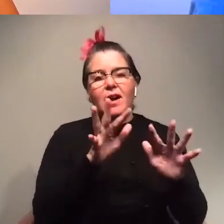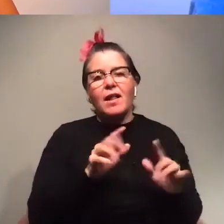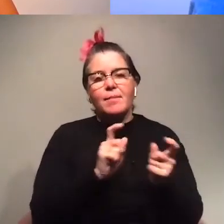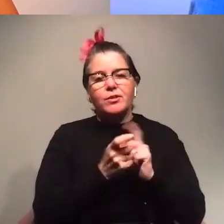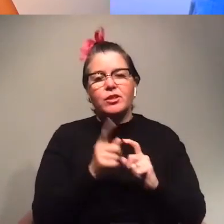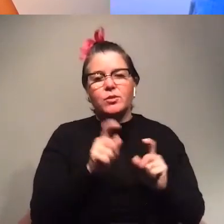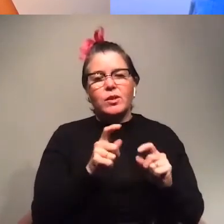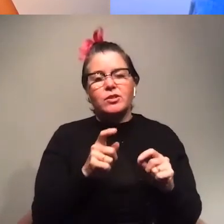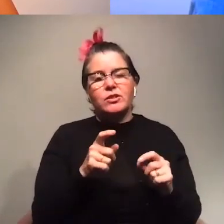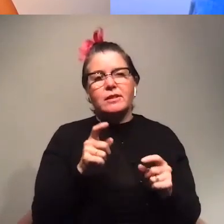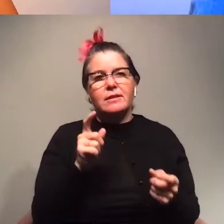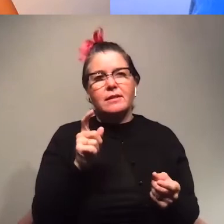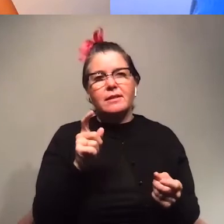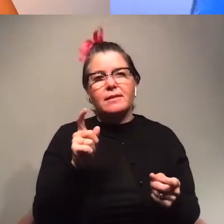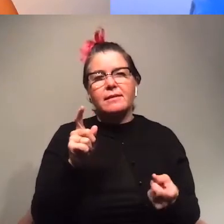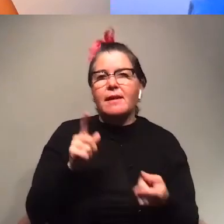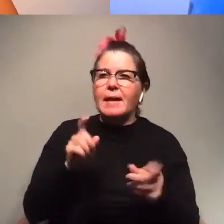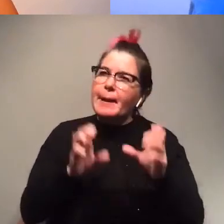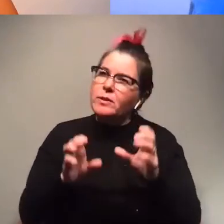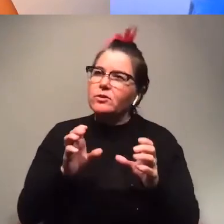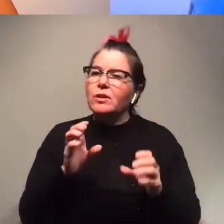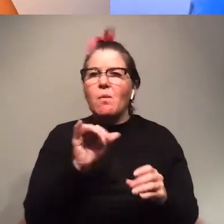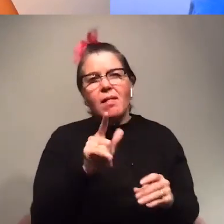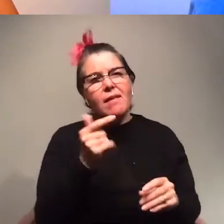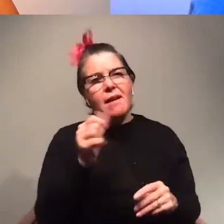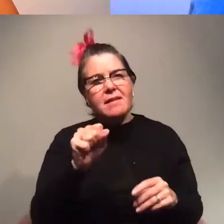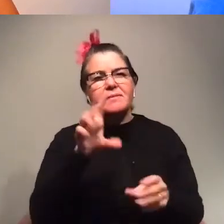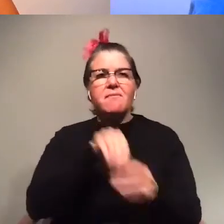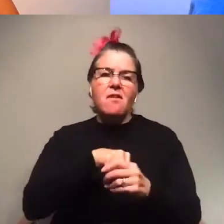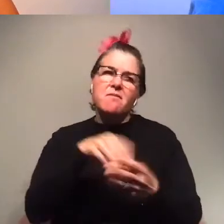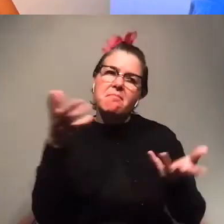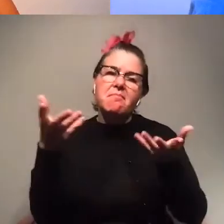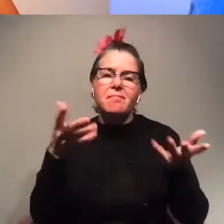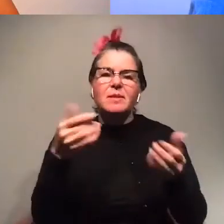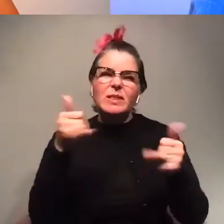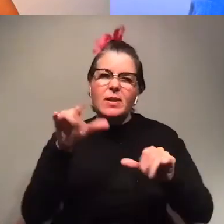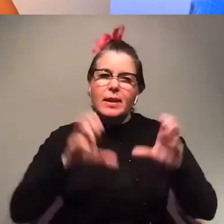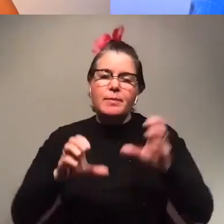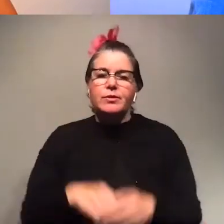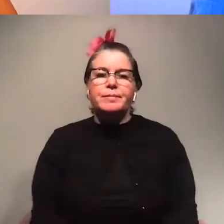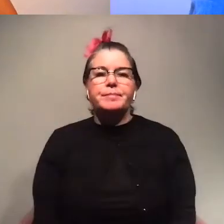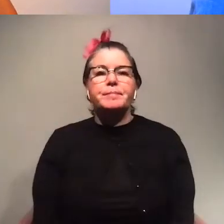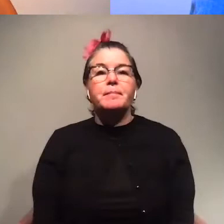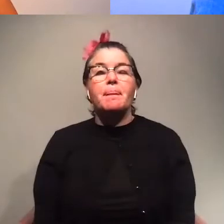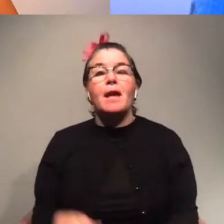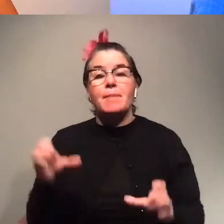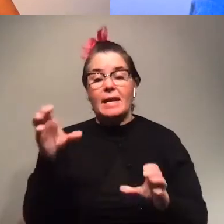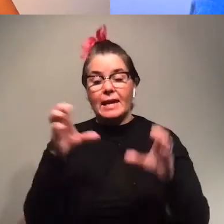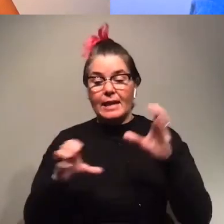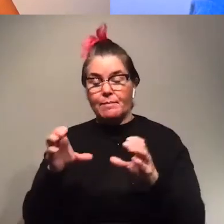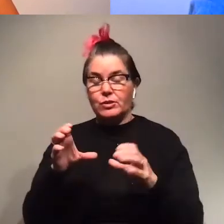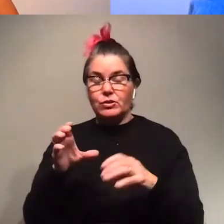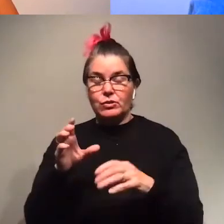less, well, it's still chemistry, it's still oil and gas. But maybe like a chemistry site that I'd like